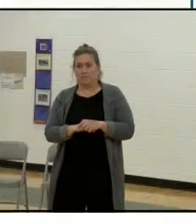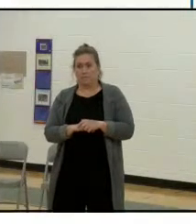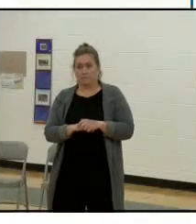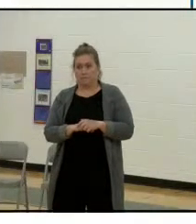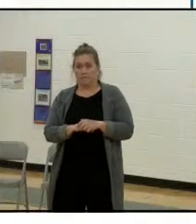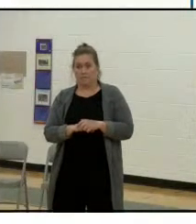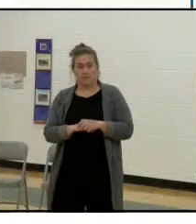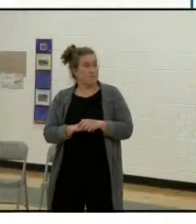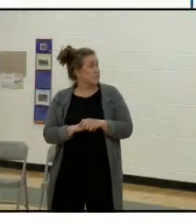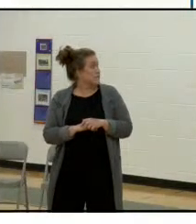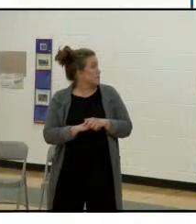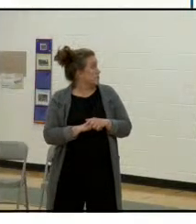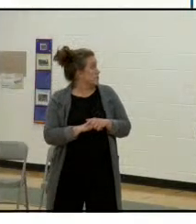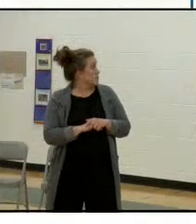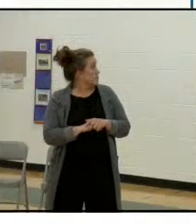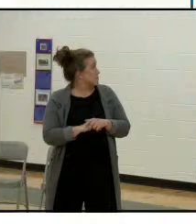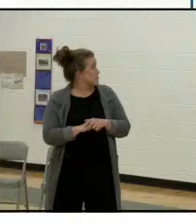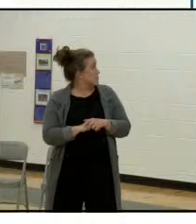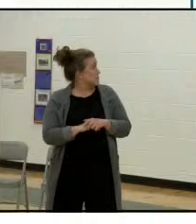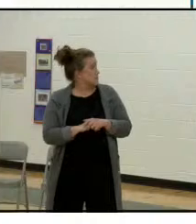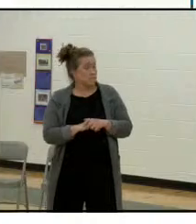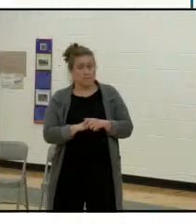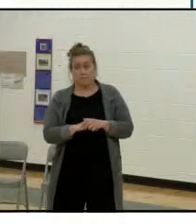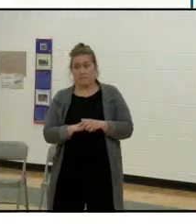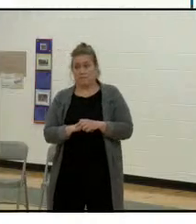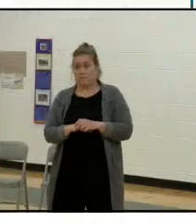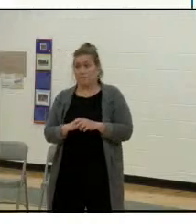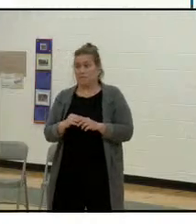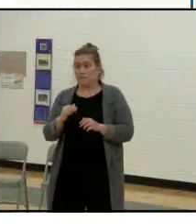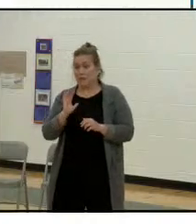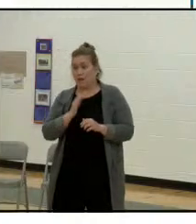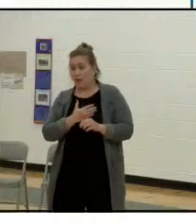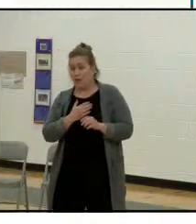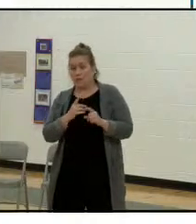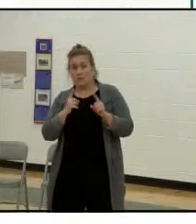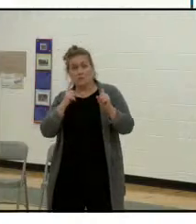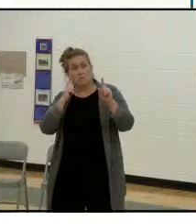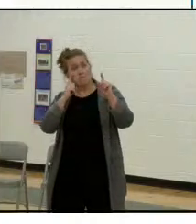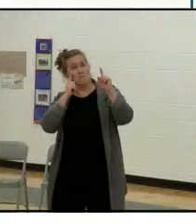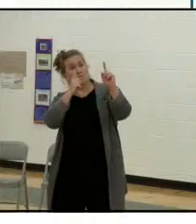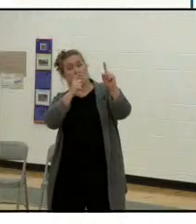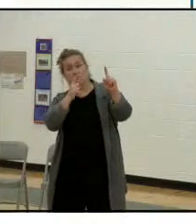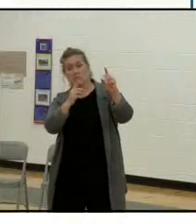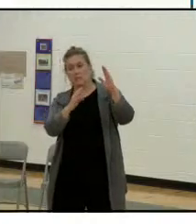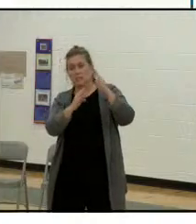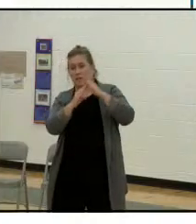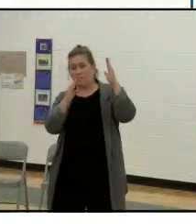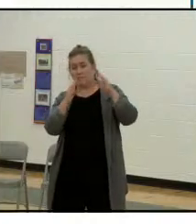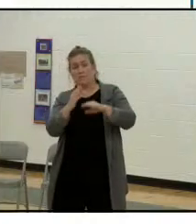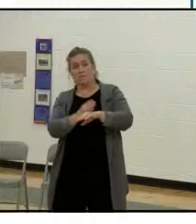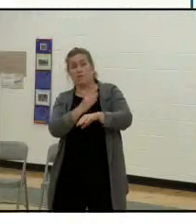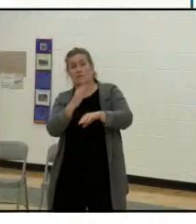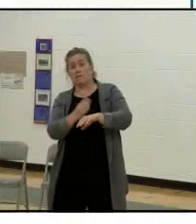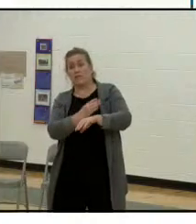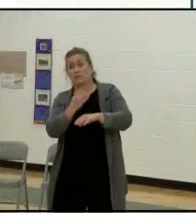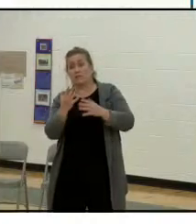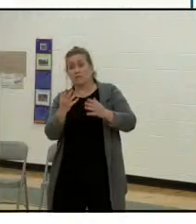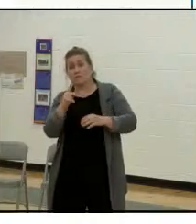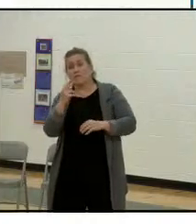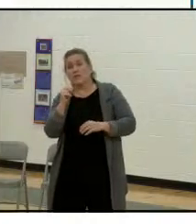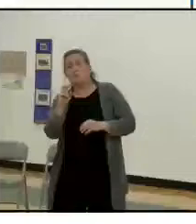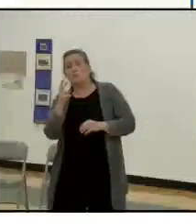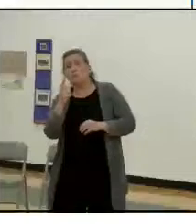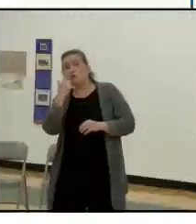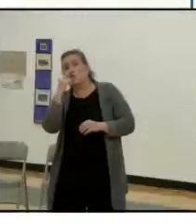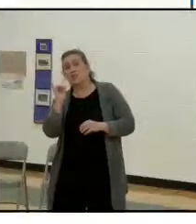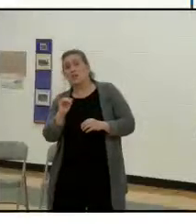So the primary goal of the renovations in phase 2 is centered around the conversion of one of